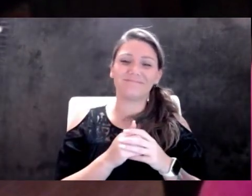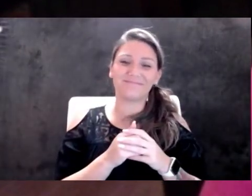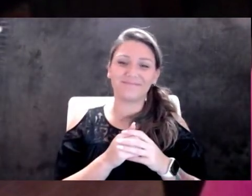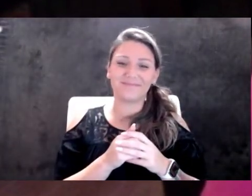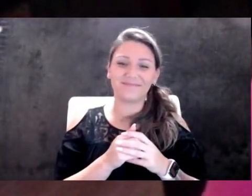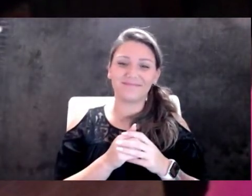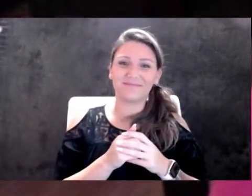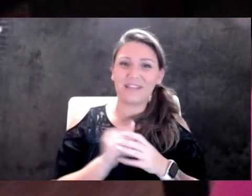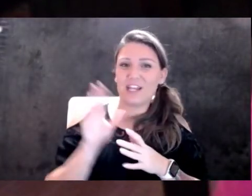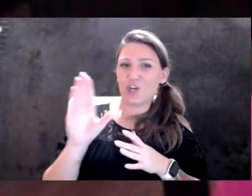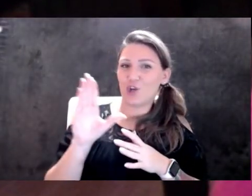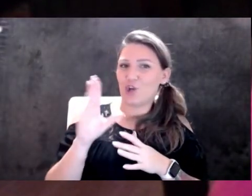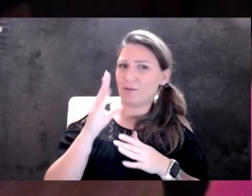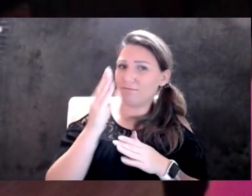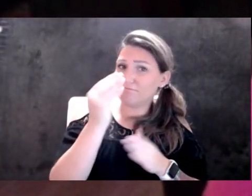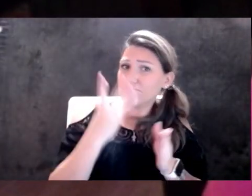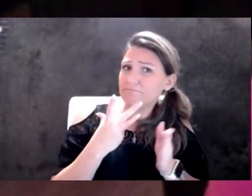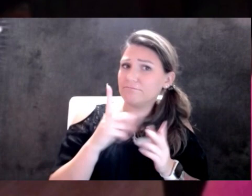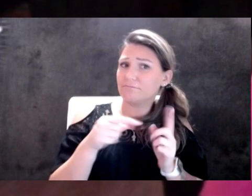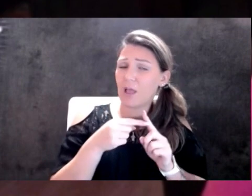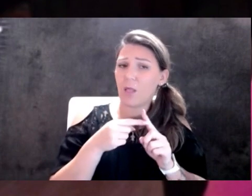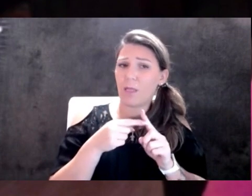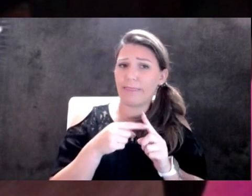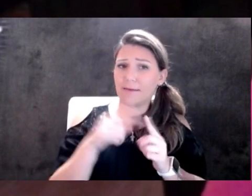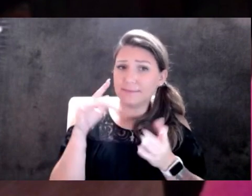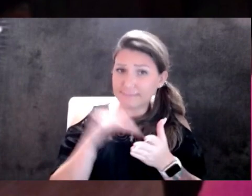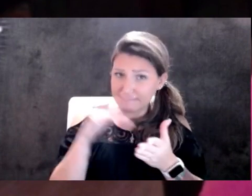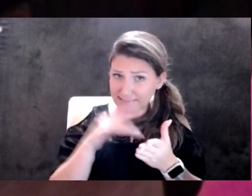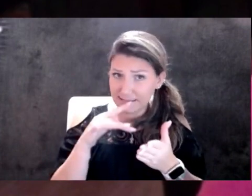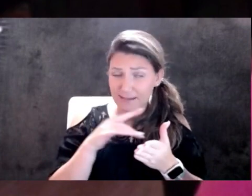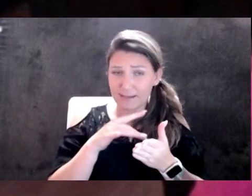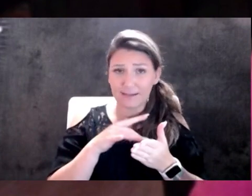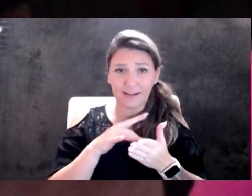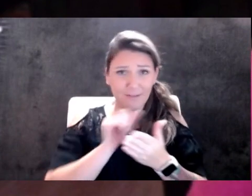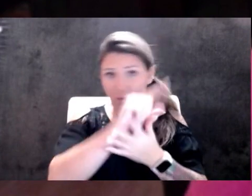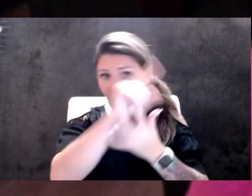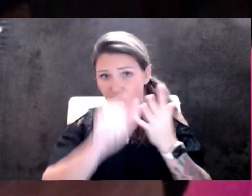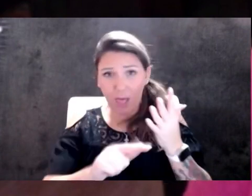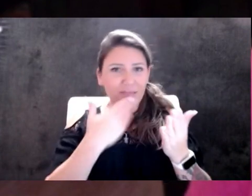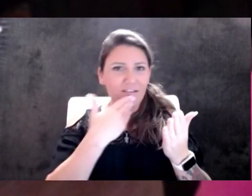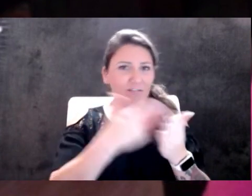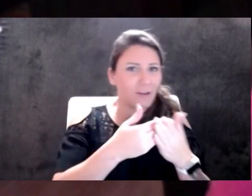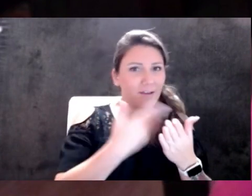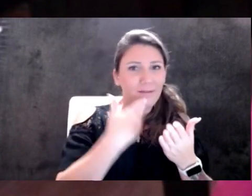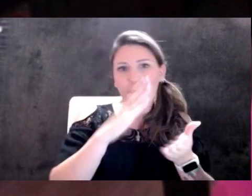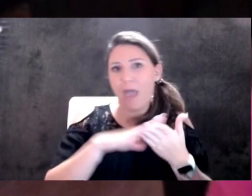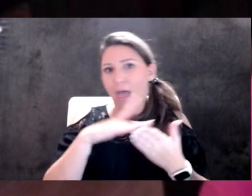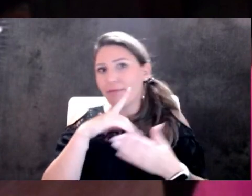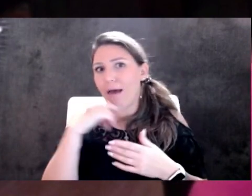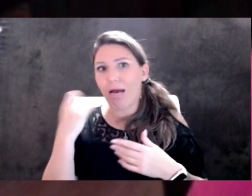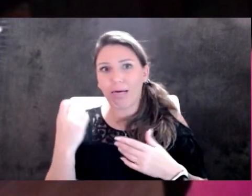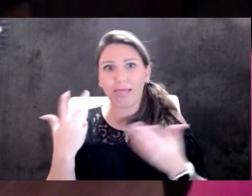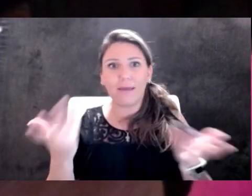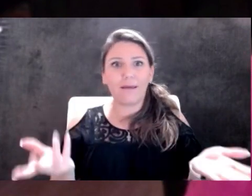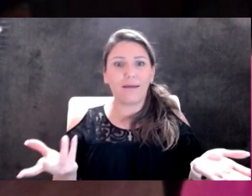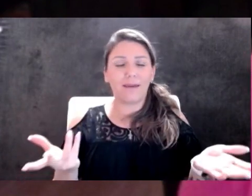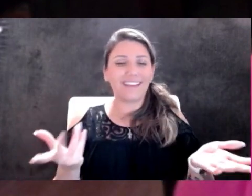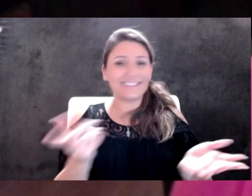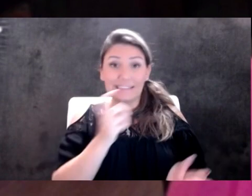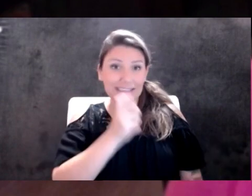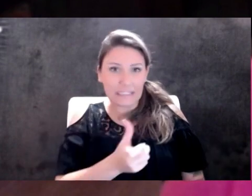her telling me about the trial and, going through all of it, the good, the bad, the ugly of it, because it's not